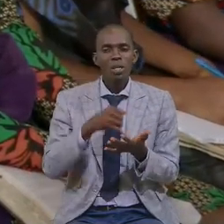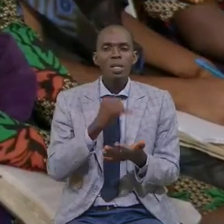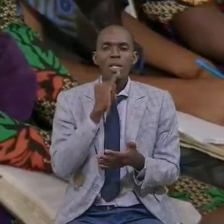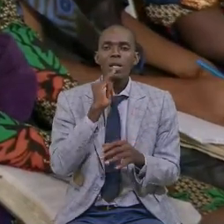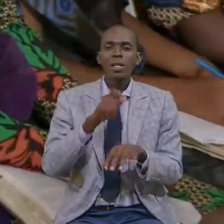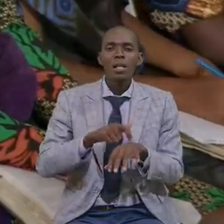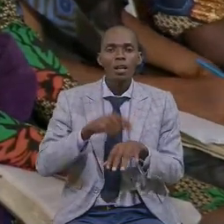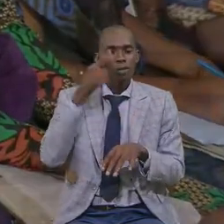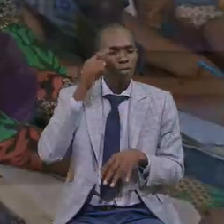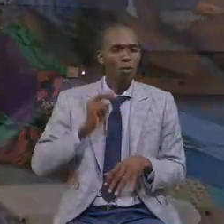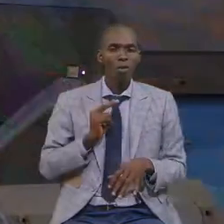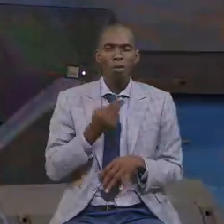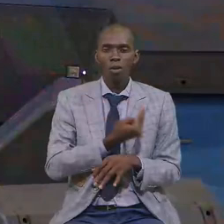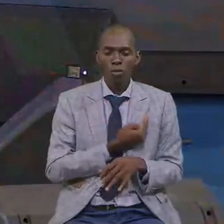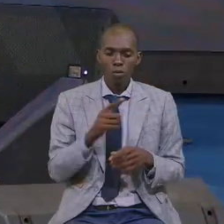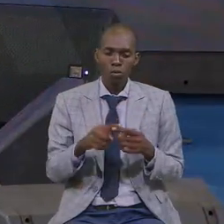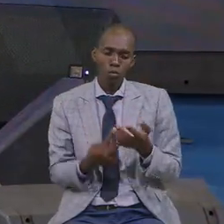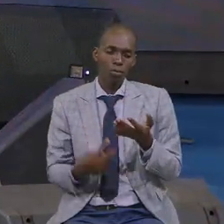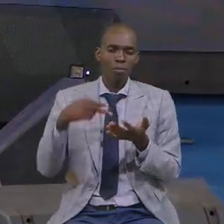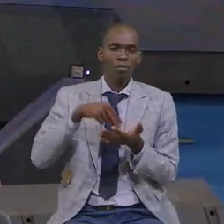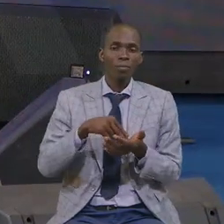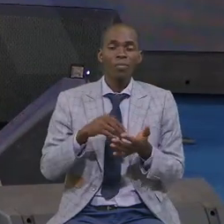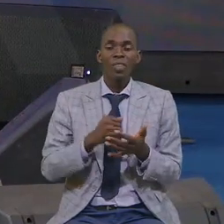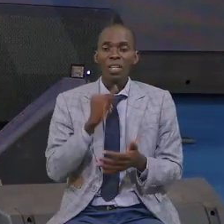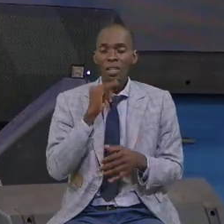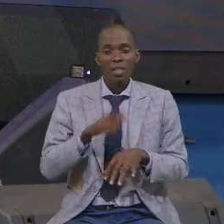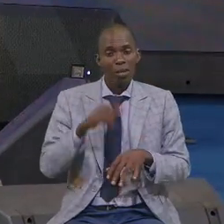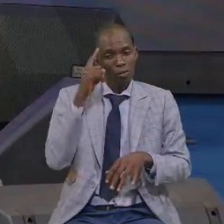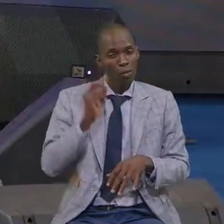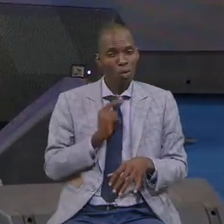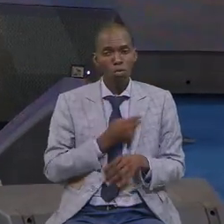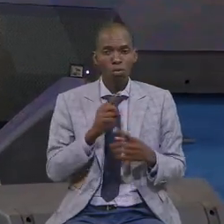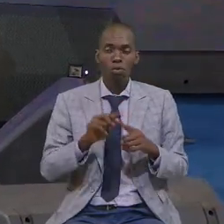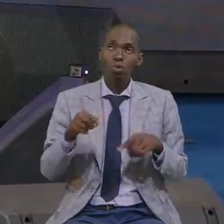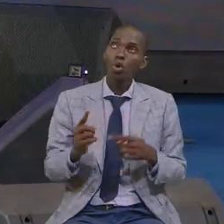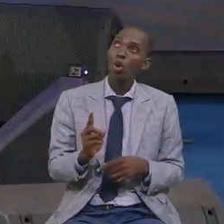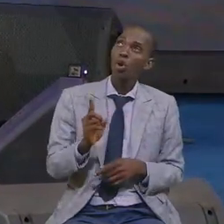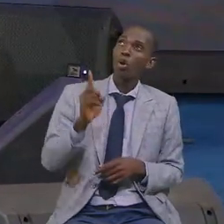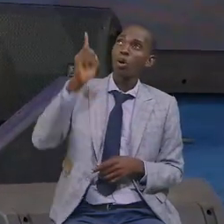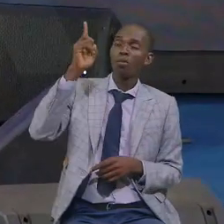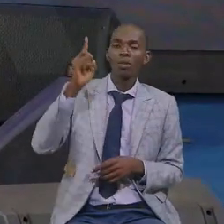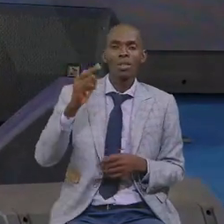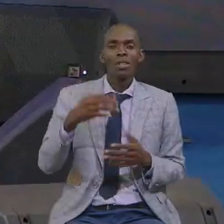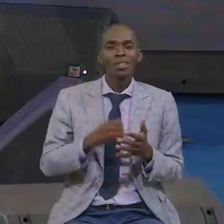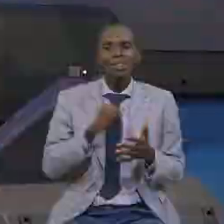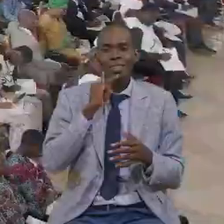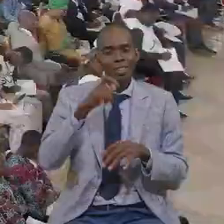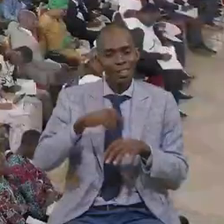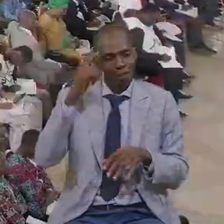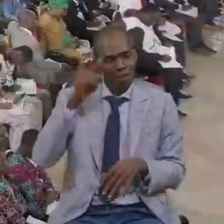up, it's time for us to go up, and it's time for you to